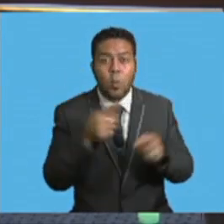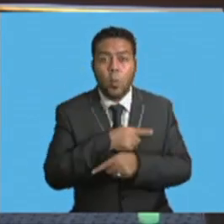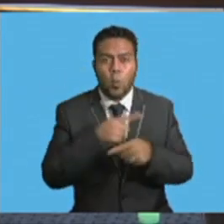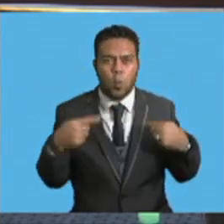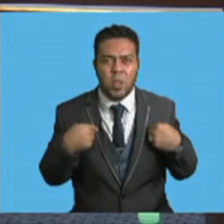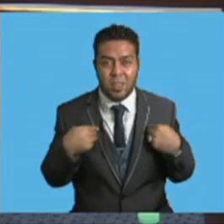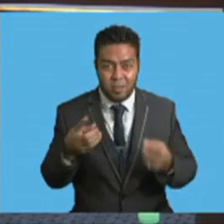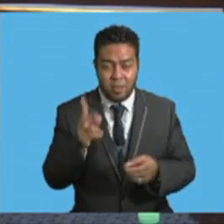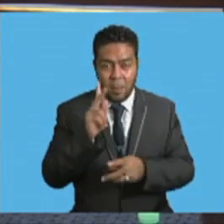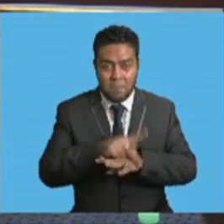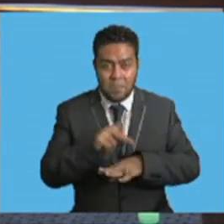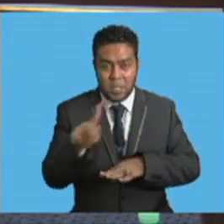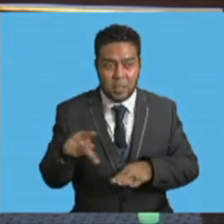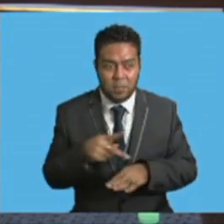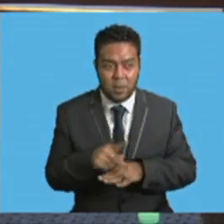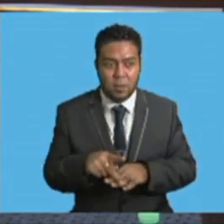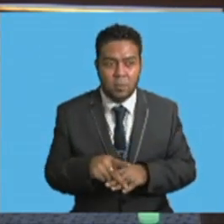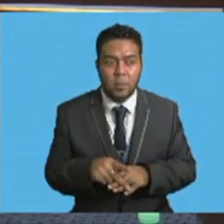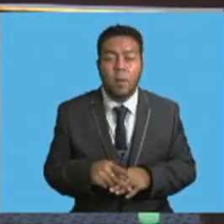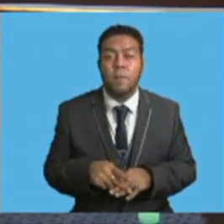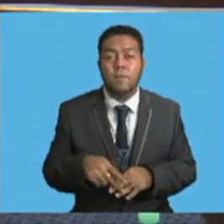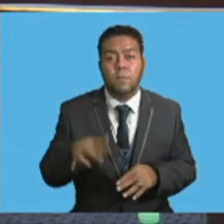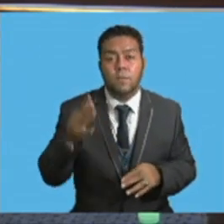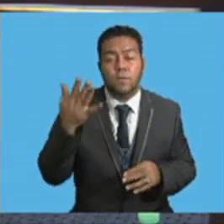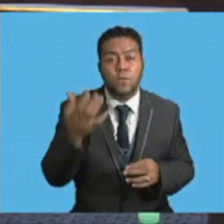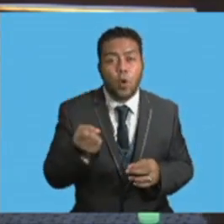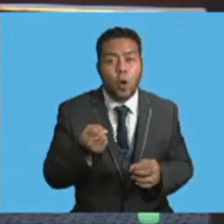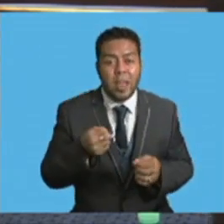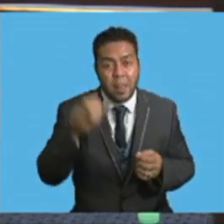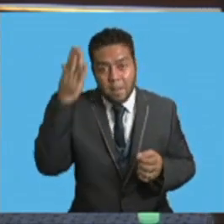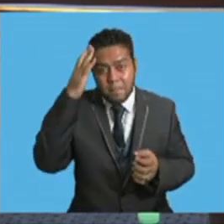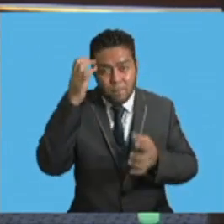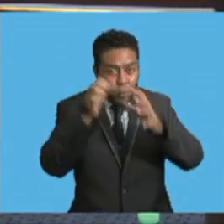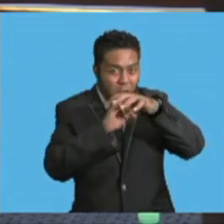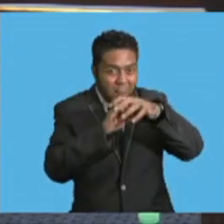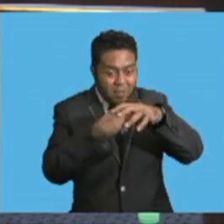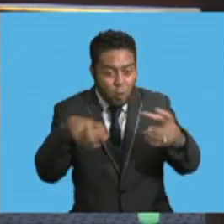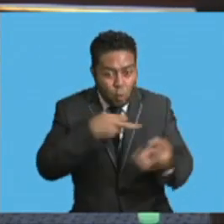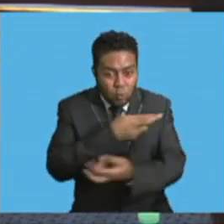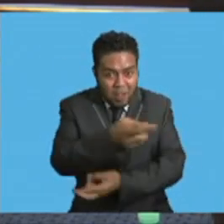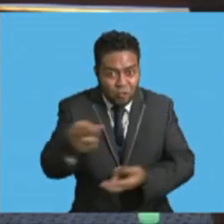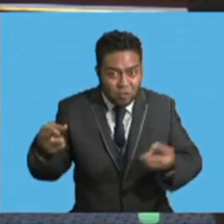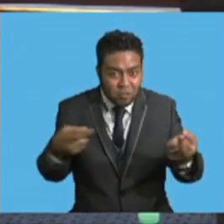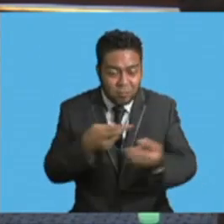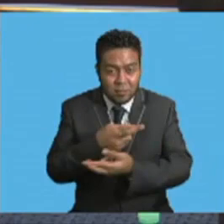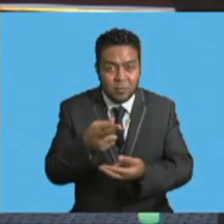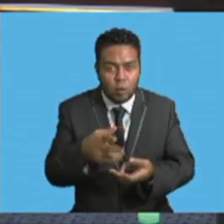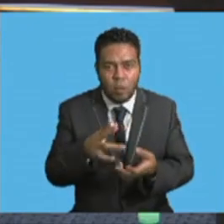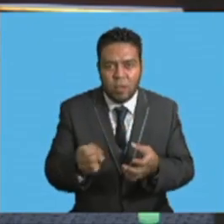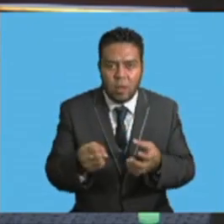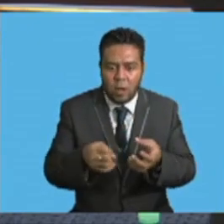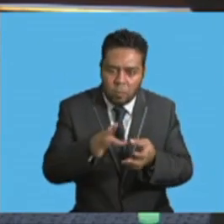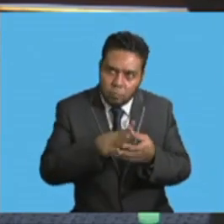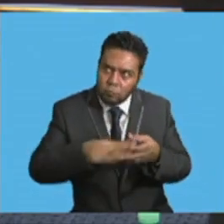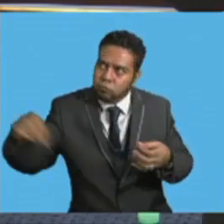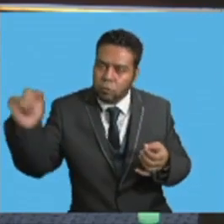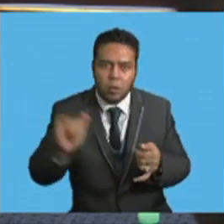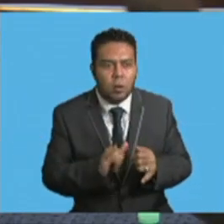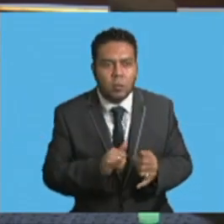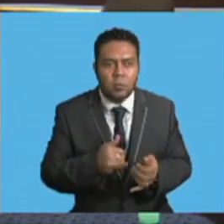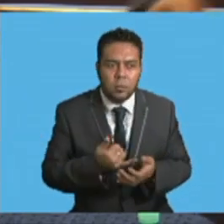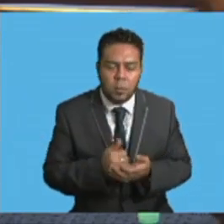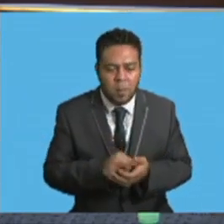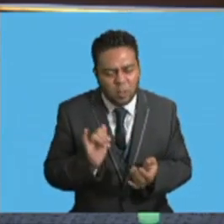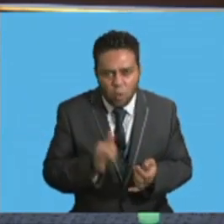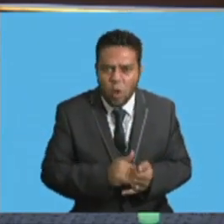should push for a brain rotation rather than a brain drain, which means if people leave the service, as long as they leave but